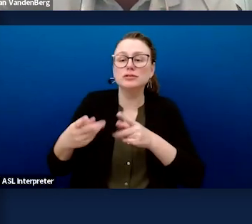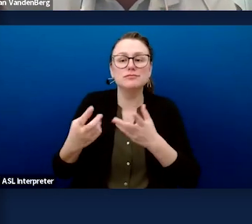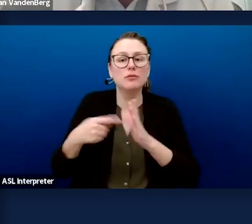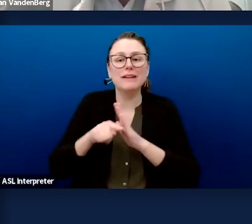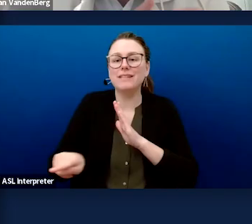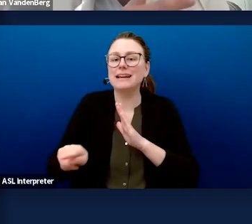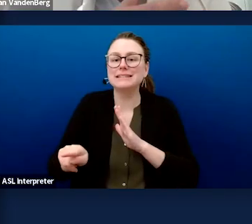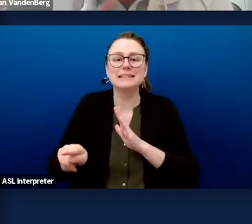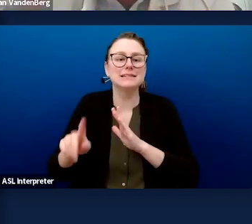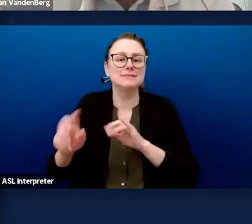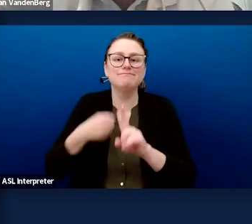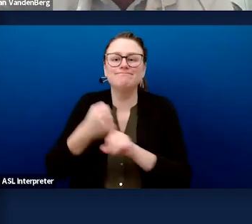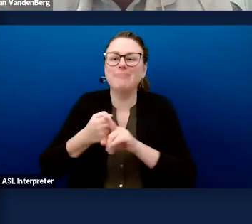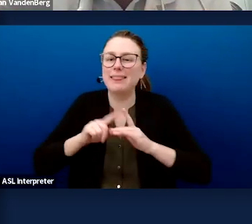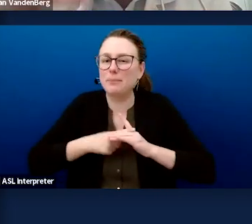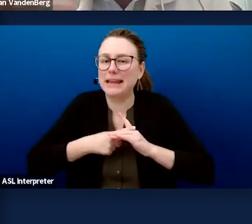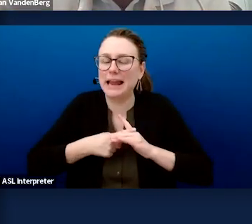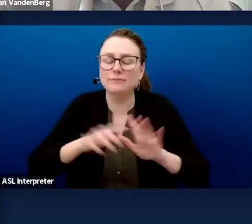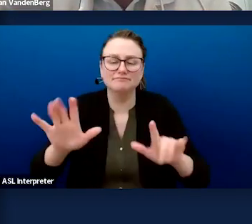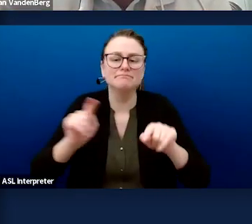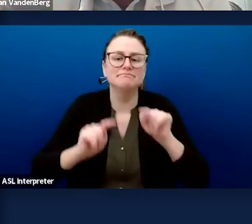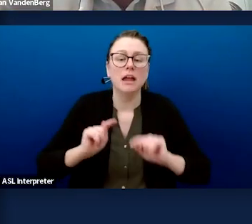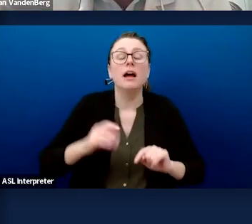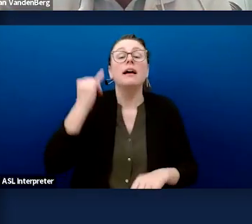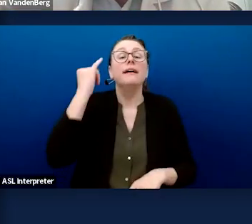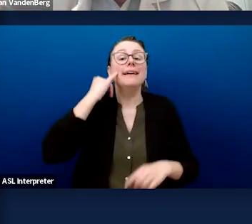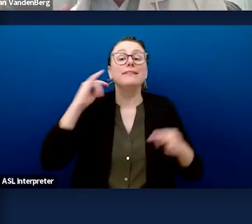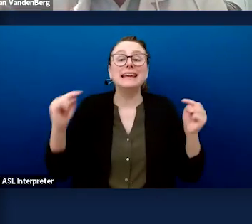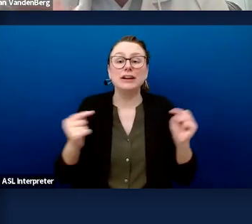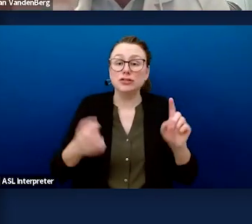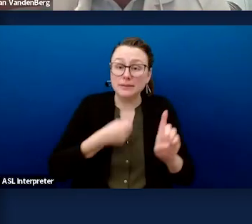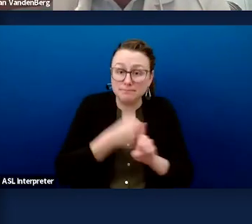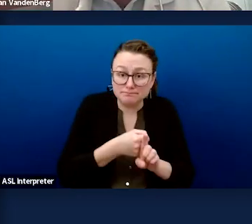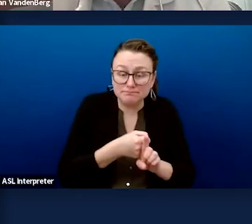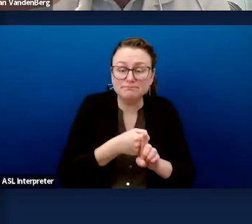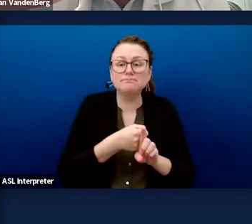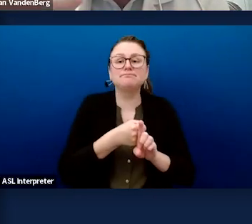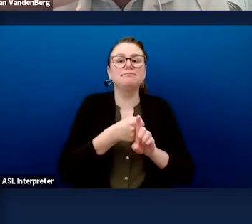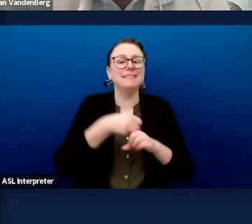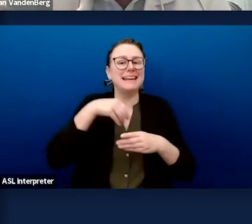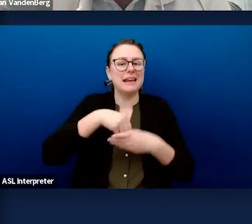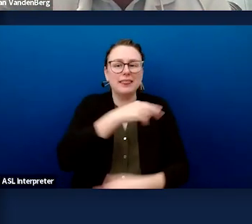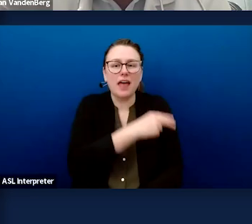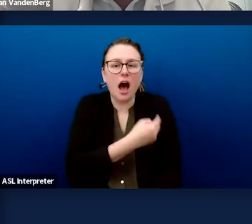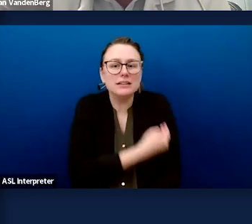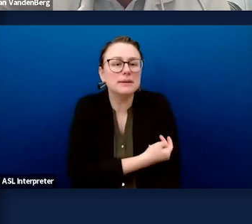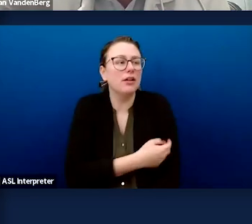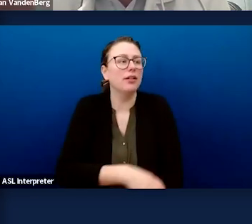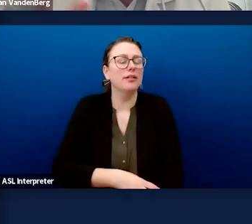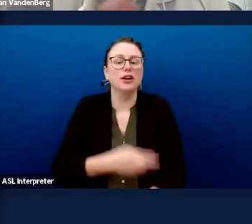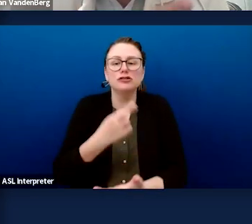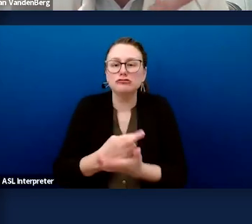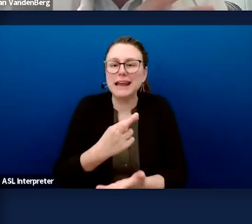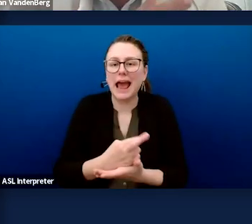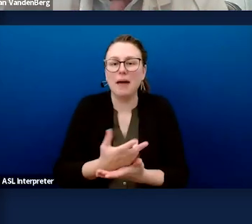when they're initially in the hospital and soon after their hospital, like when they're going into rehab, and they oftentimes, it's a moving target.